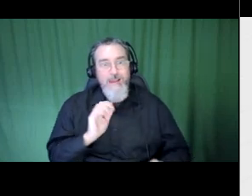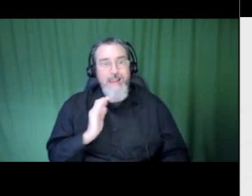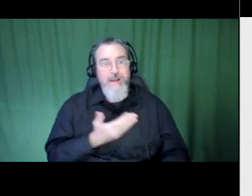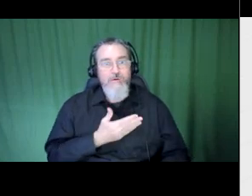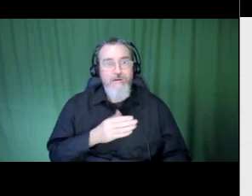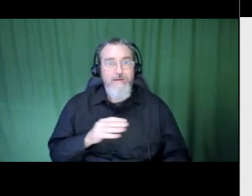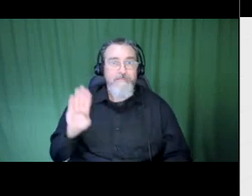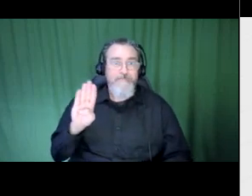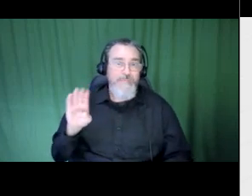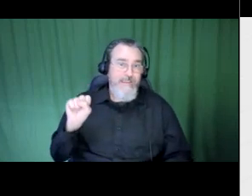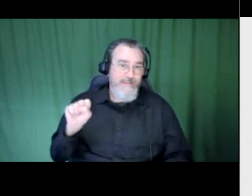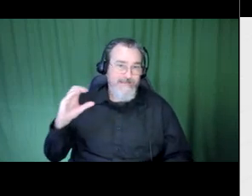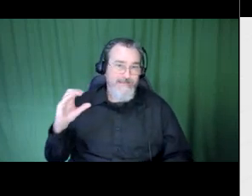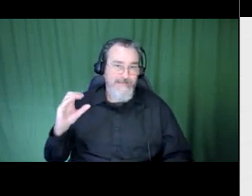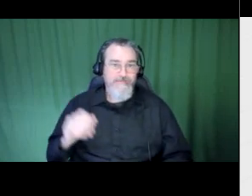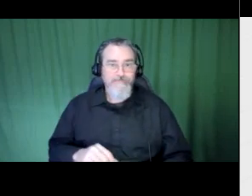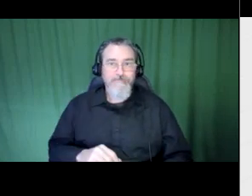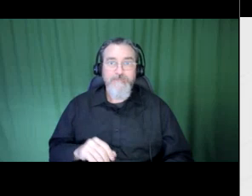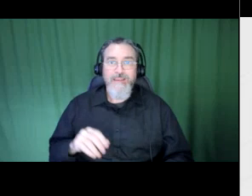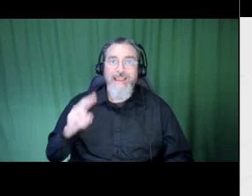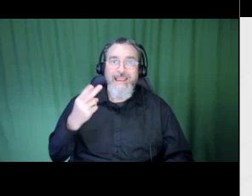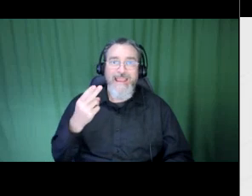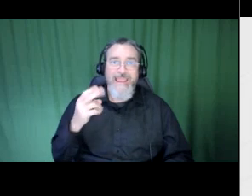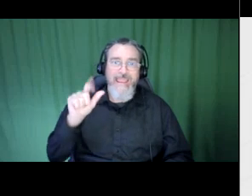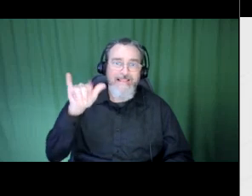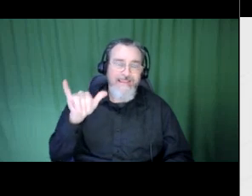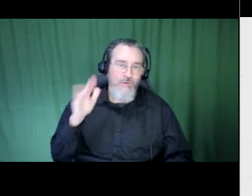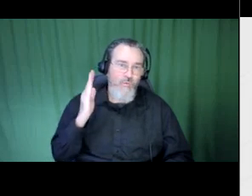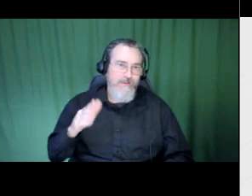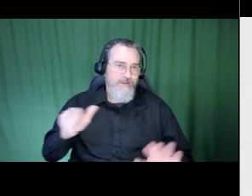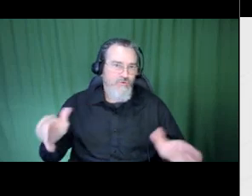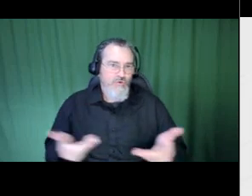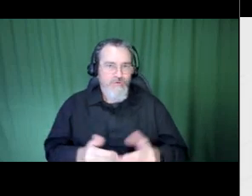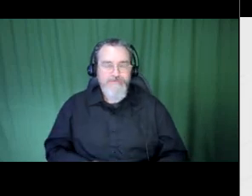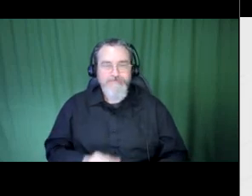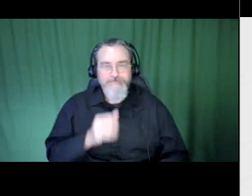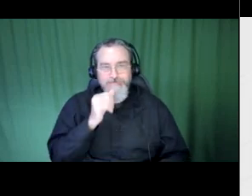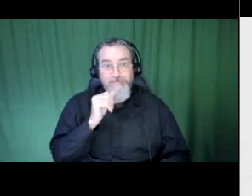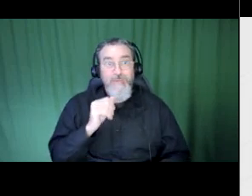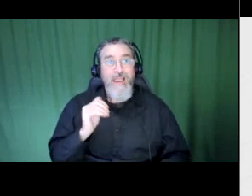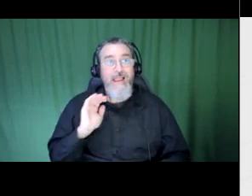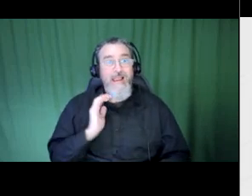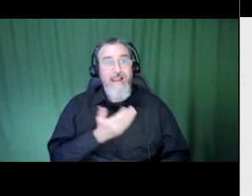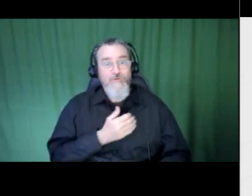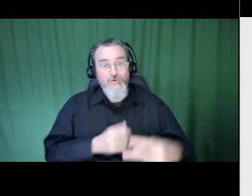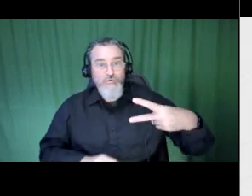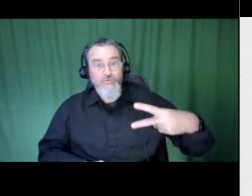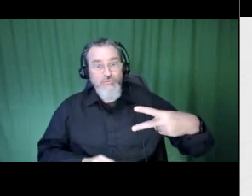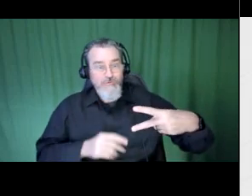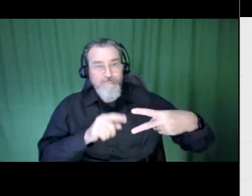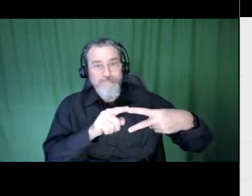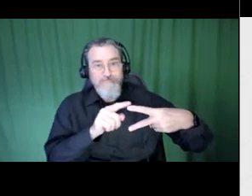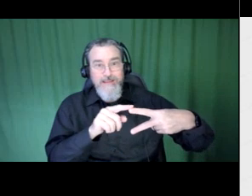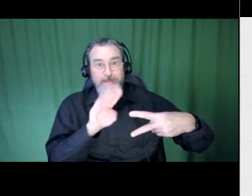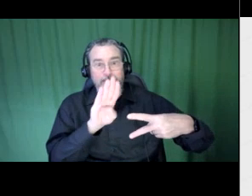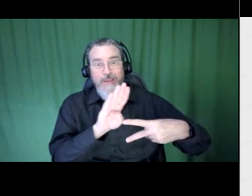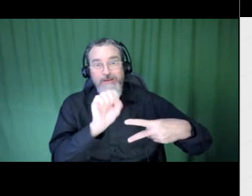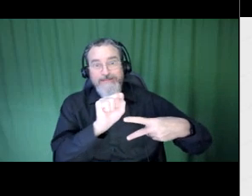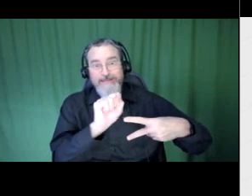those collaborators. Yeah, so as Hannah Marie mentioned, our last two key collaborators, Bering Sea Campus. This is the